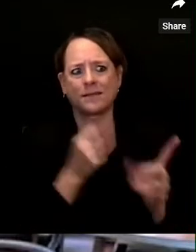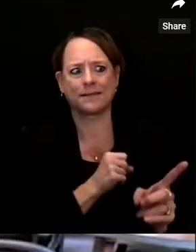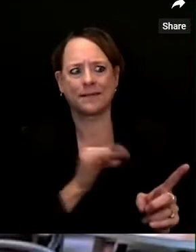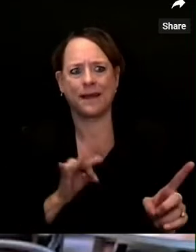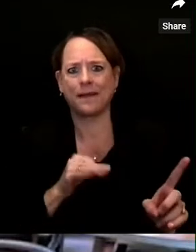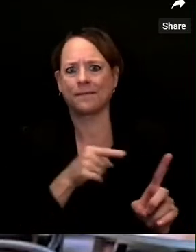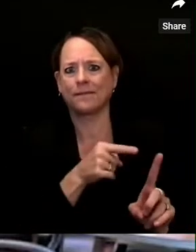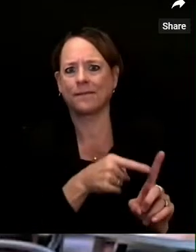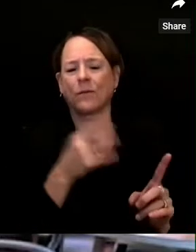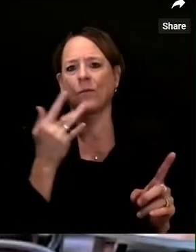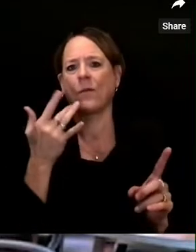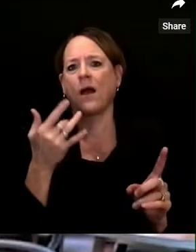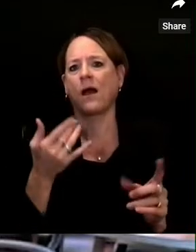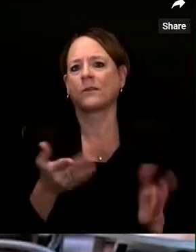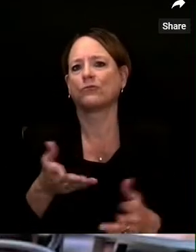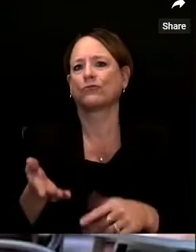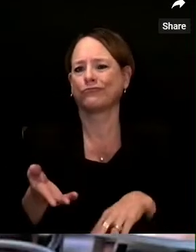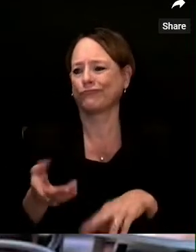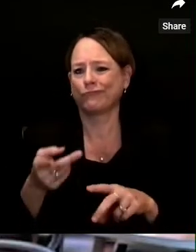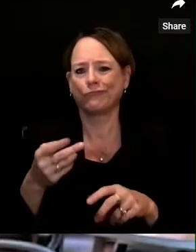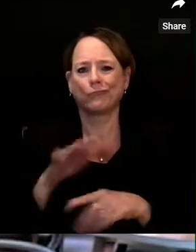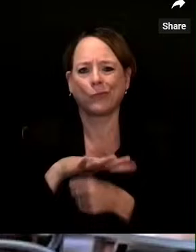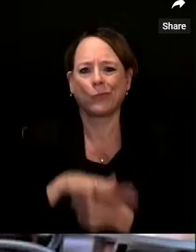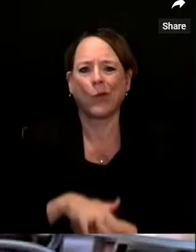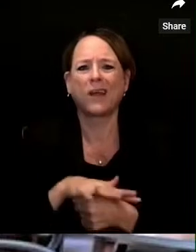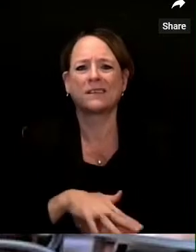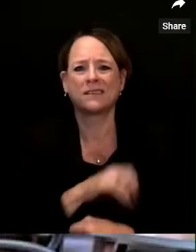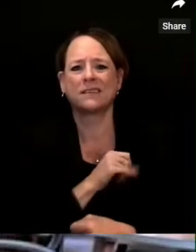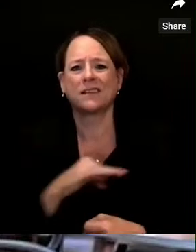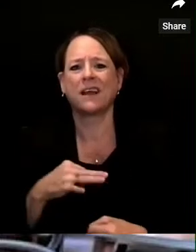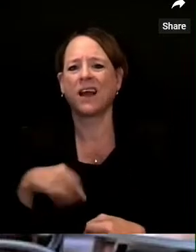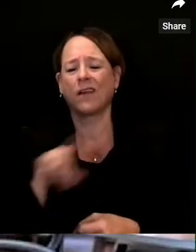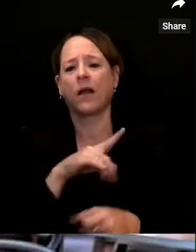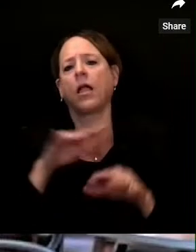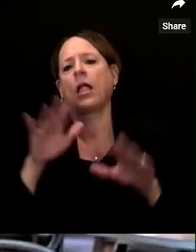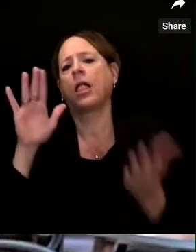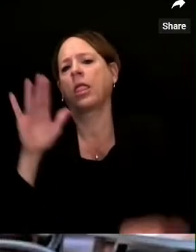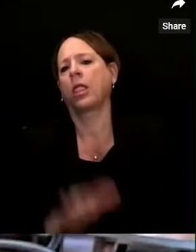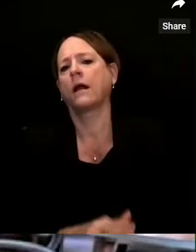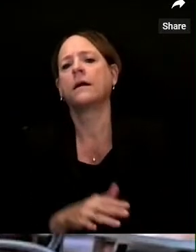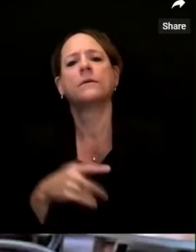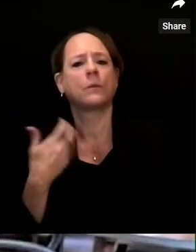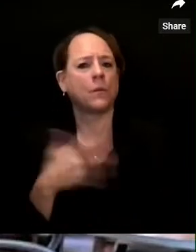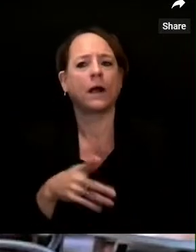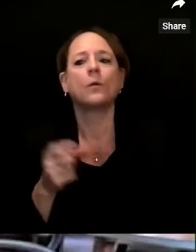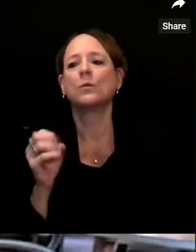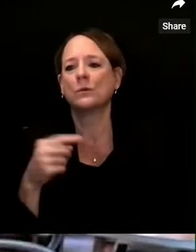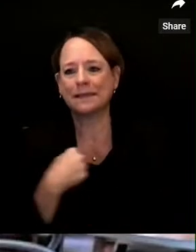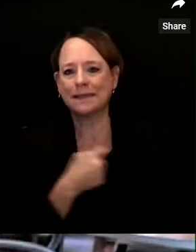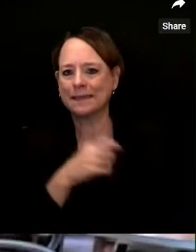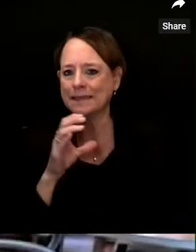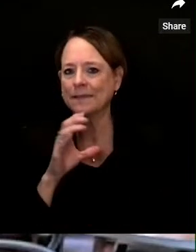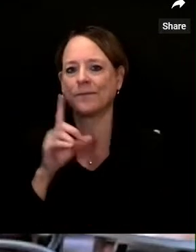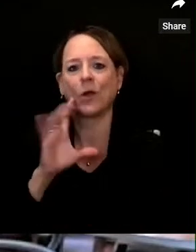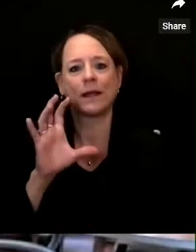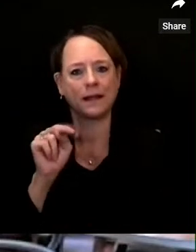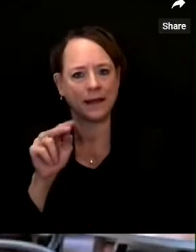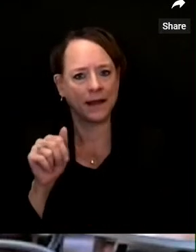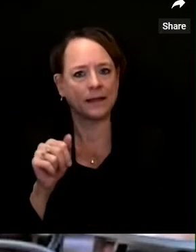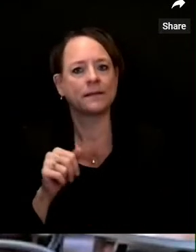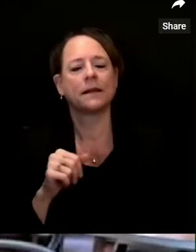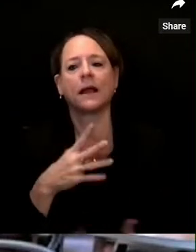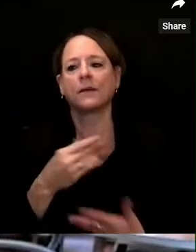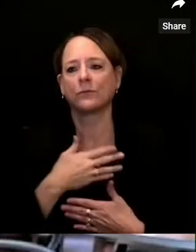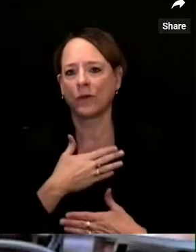been asking hospital staff, our nurses, our CNAs, our respiratory care therapists, our physicians,